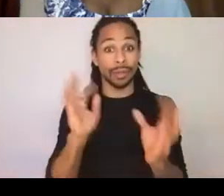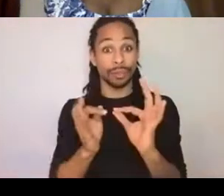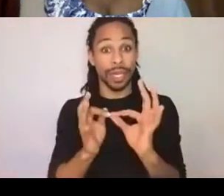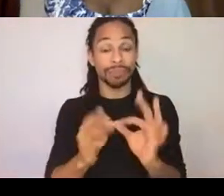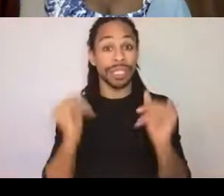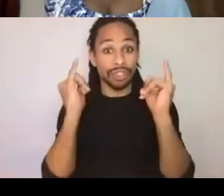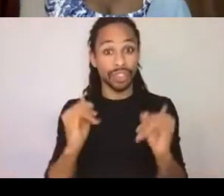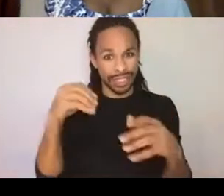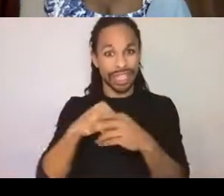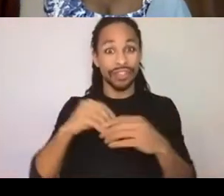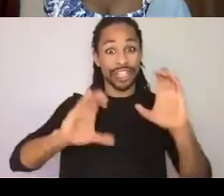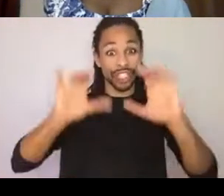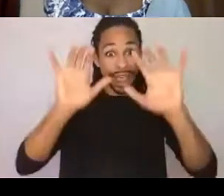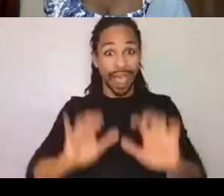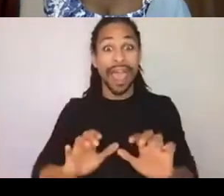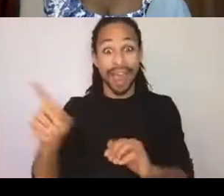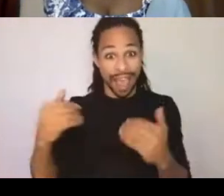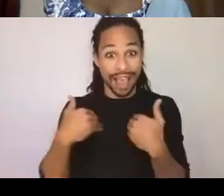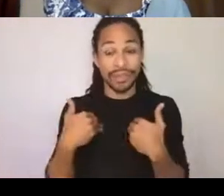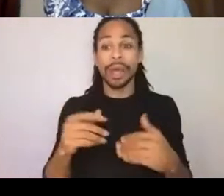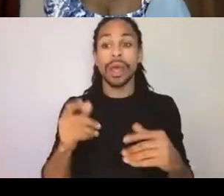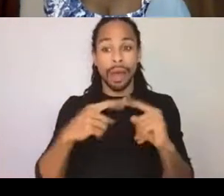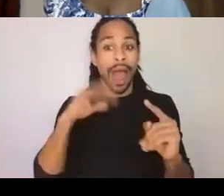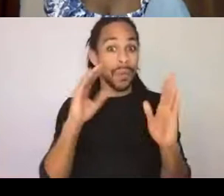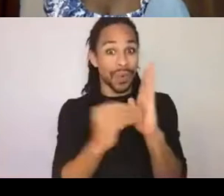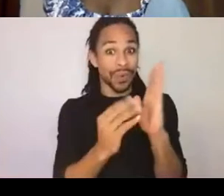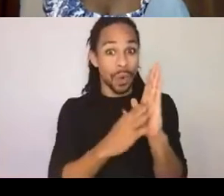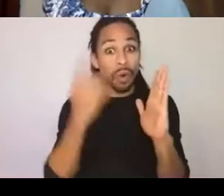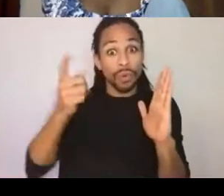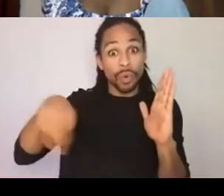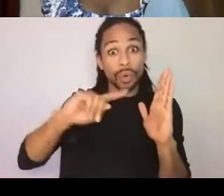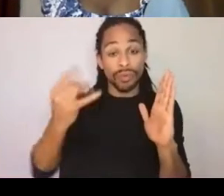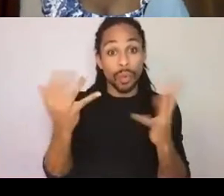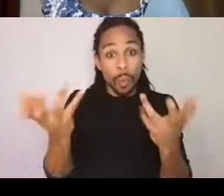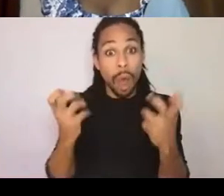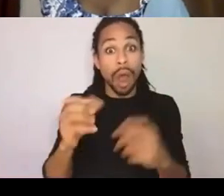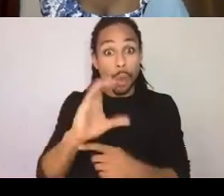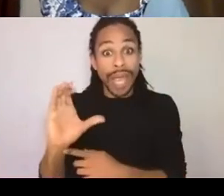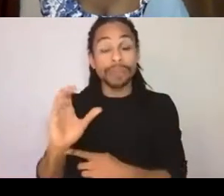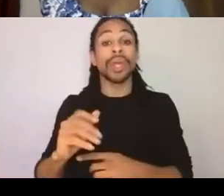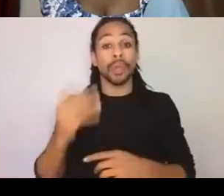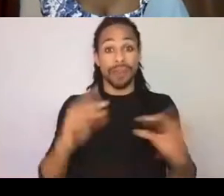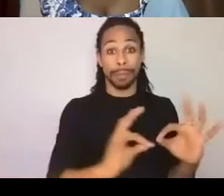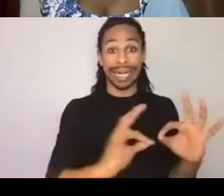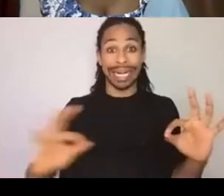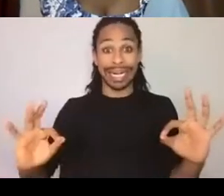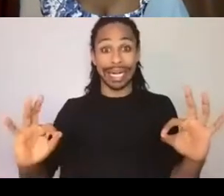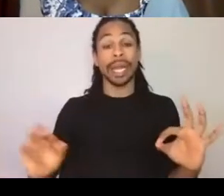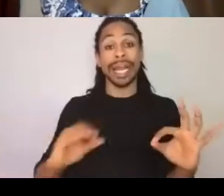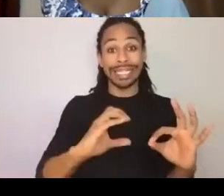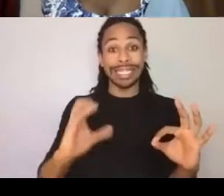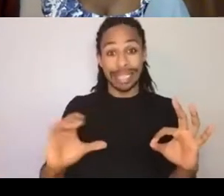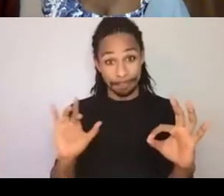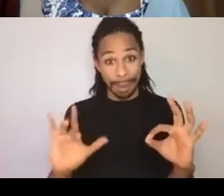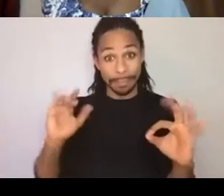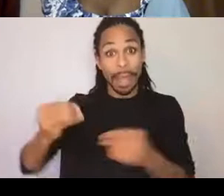section. But I'll note that for those who would like to access closed captioning, when the captioner starts writing, the CC button appears for viewers.